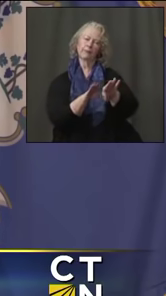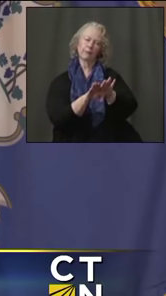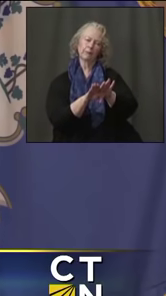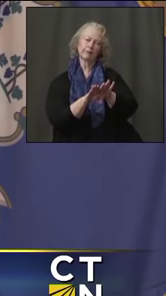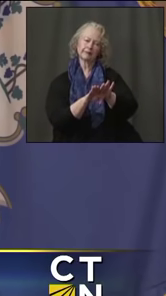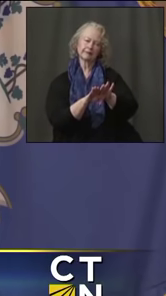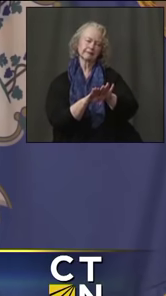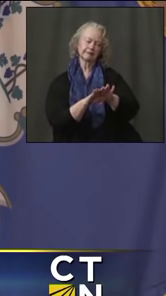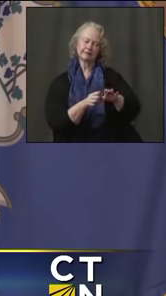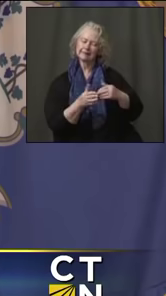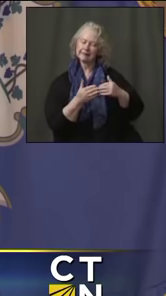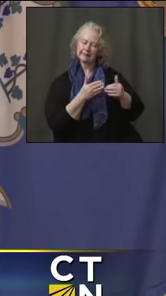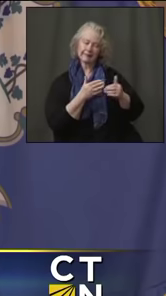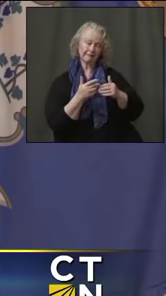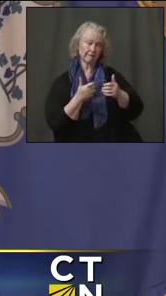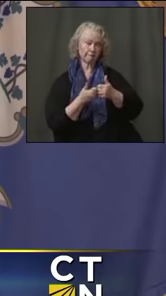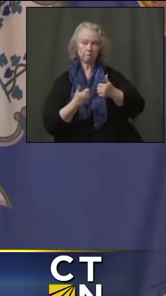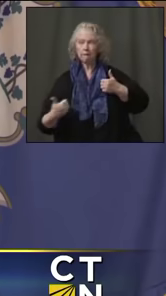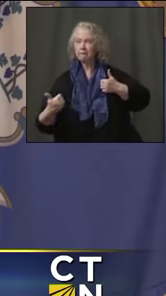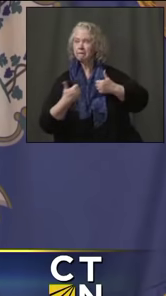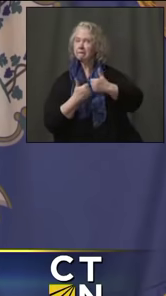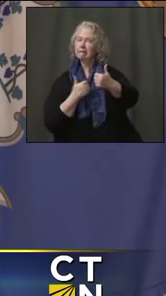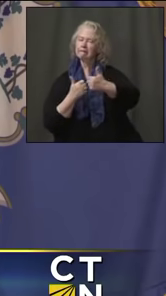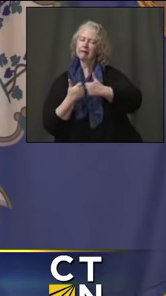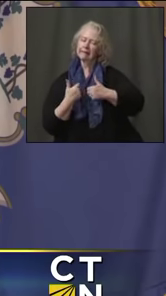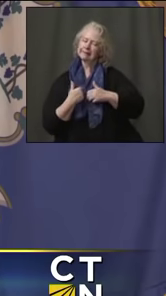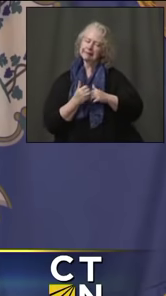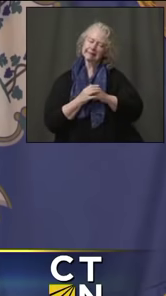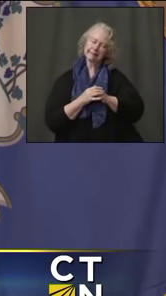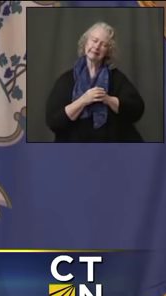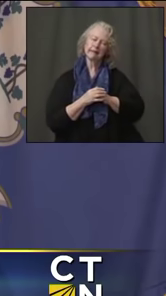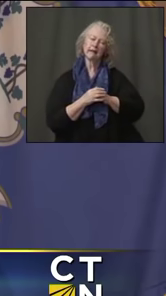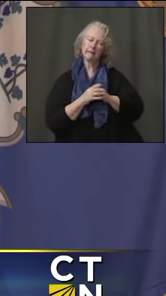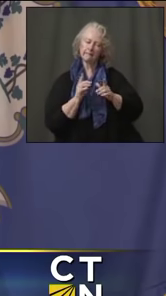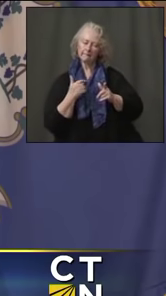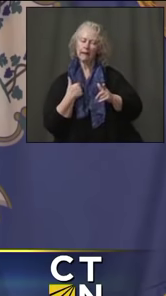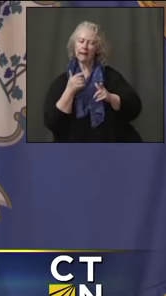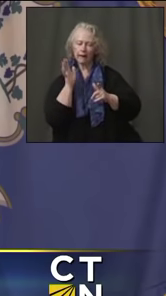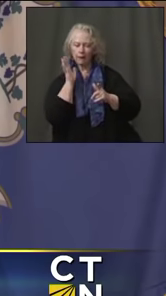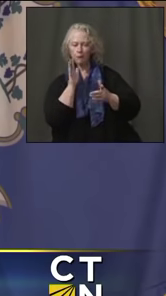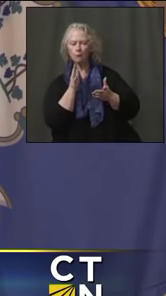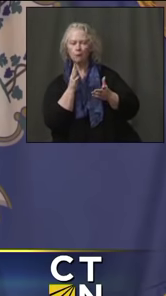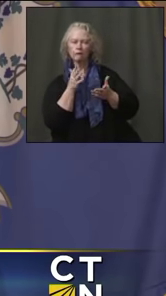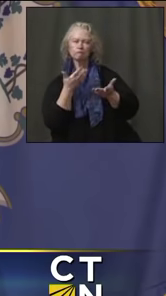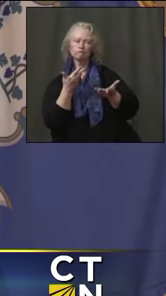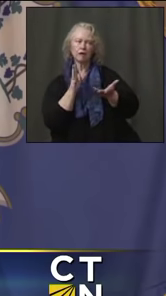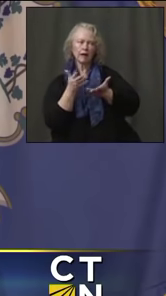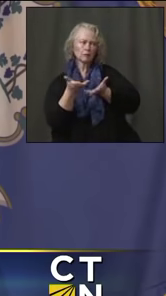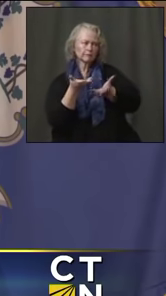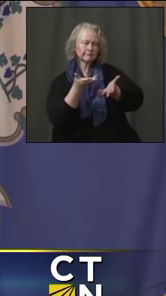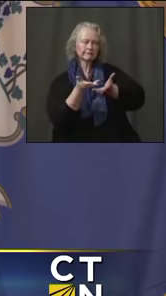very best social distancing protocols. But we'll be reaching out other ways that we can work together.